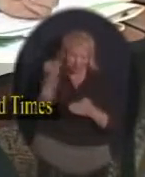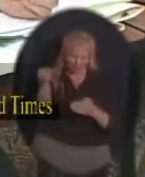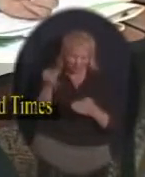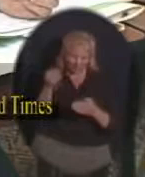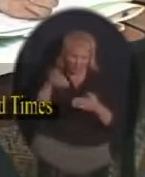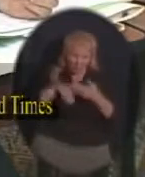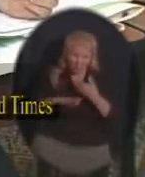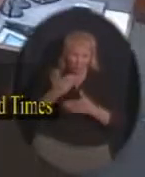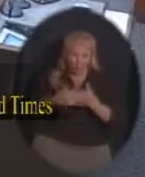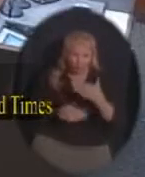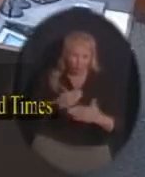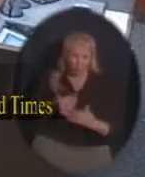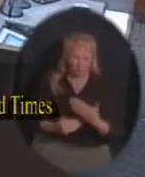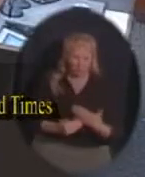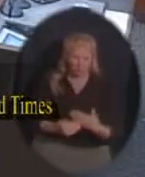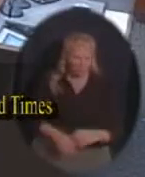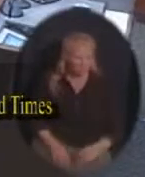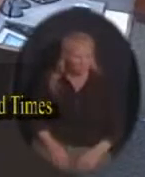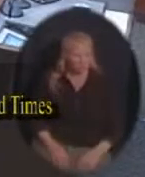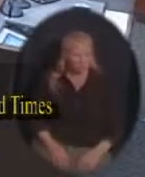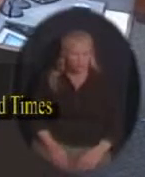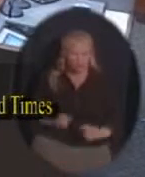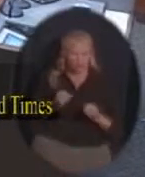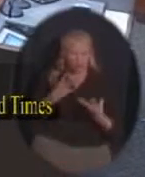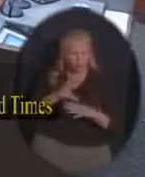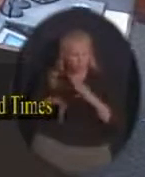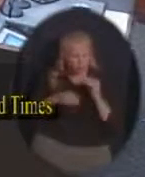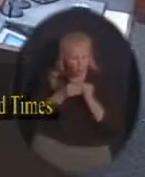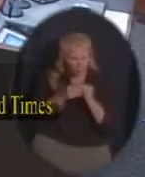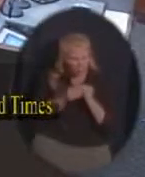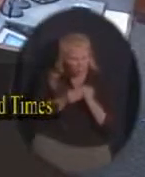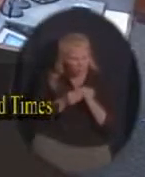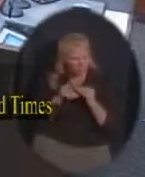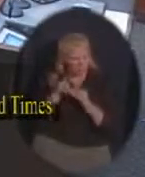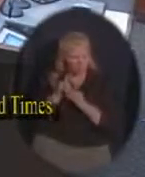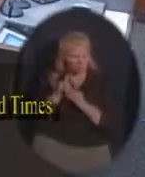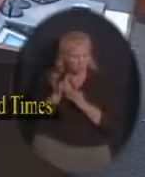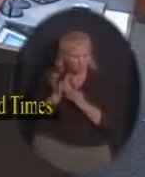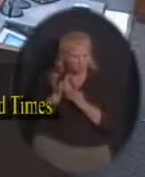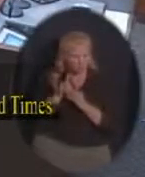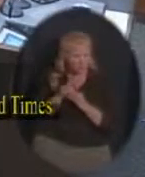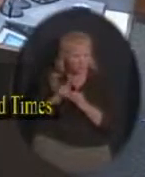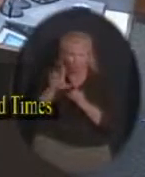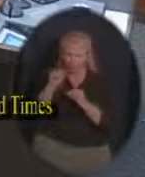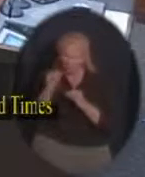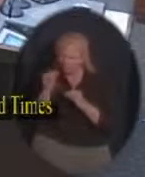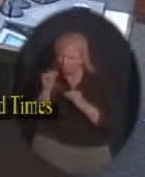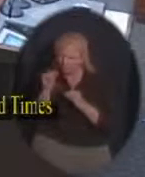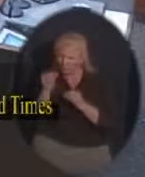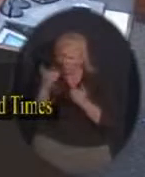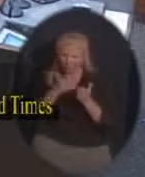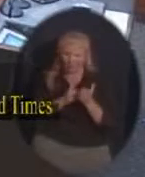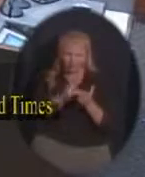And a total amount, Gary? It's $20,000 if we increase our authority, but what's the total amount?